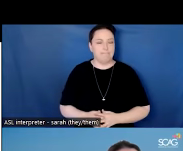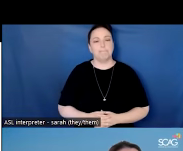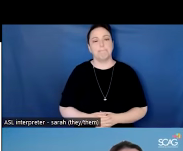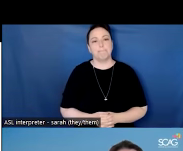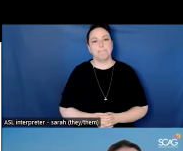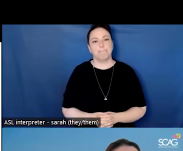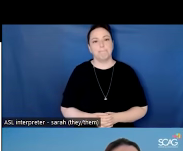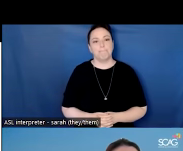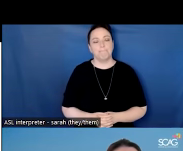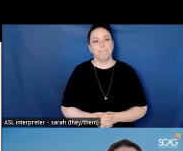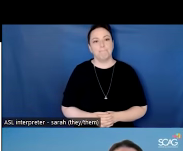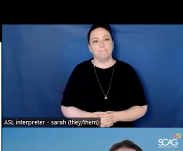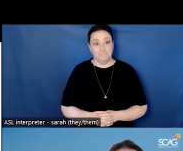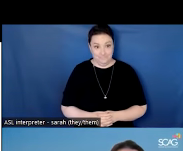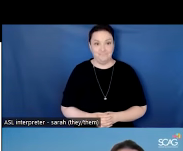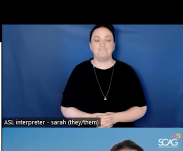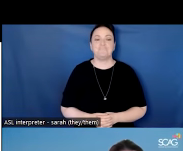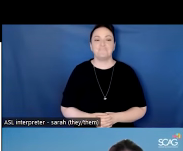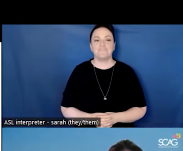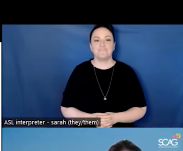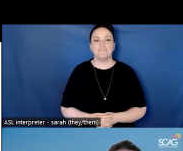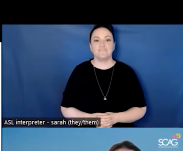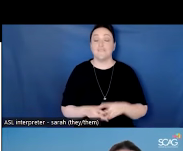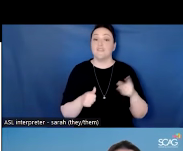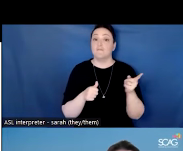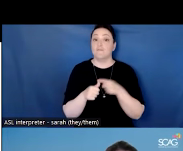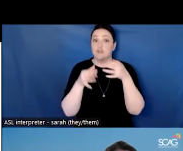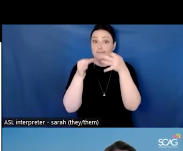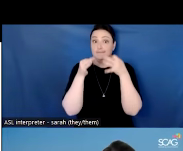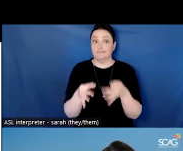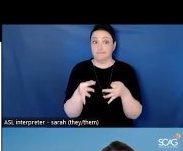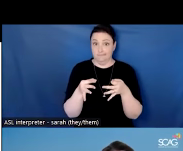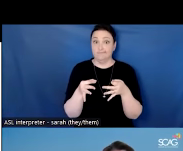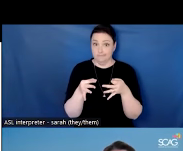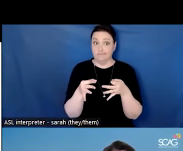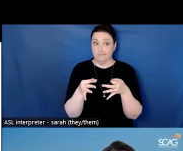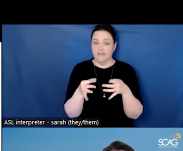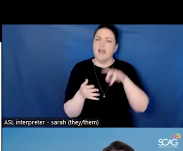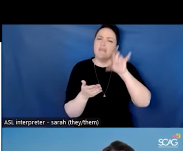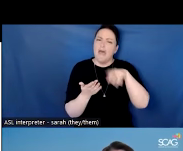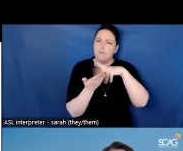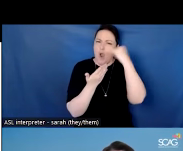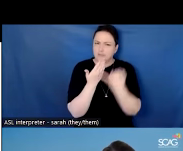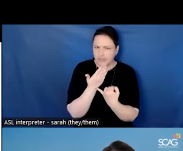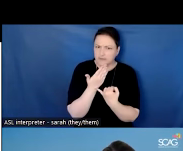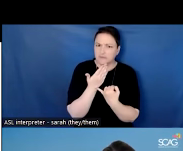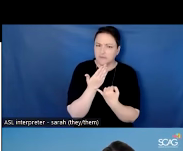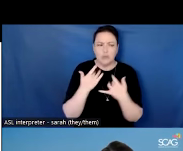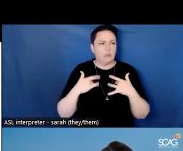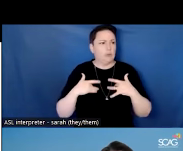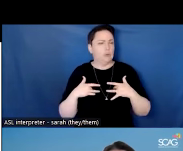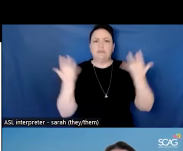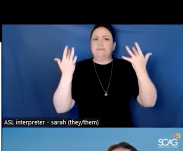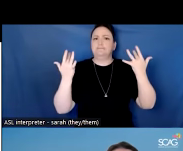Okay, thank you. The first decisional point is to characterize the nature of what's in front of a public